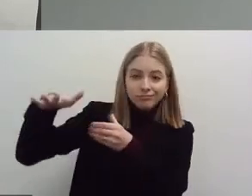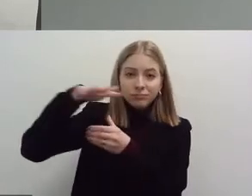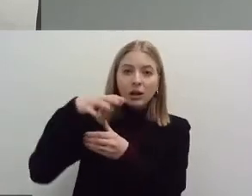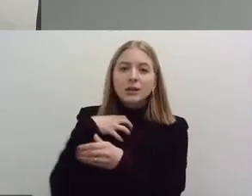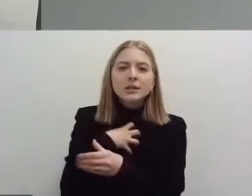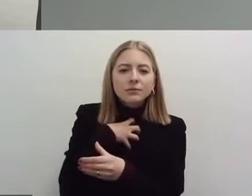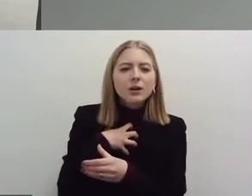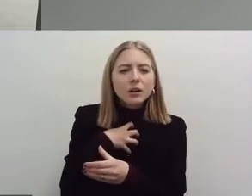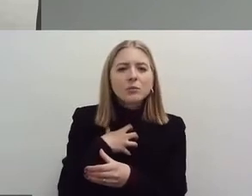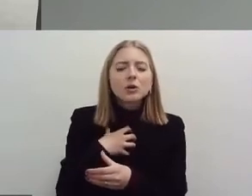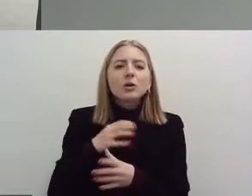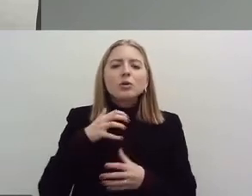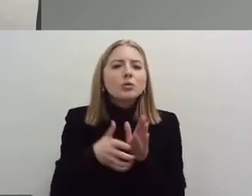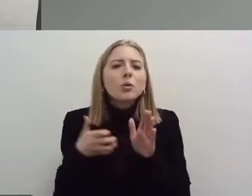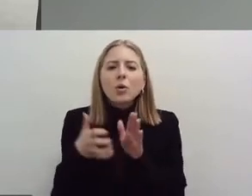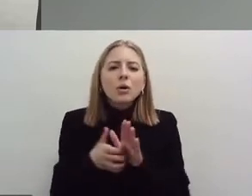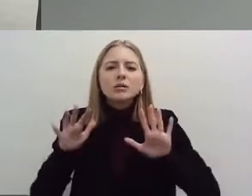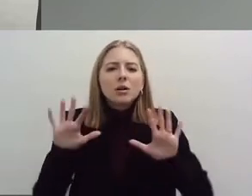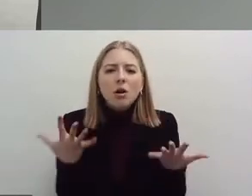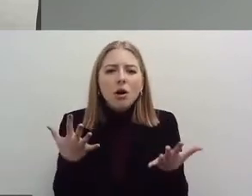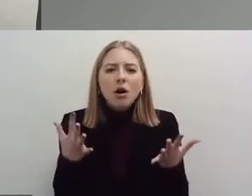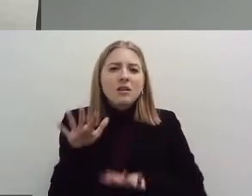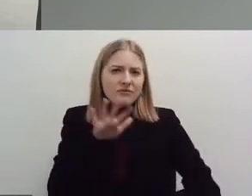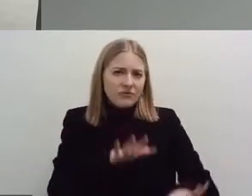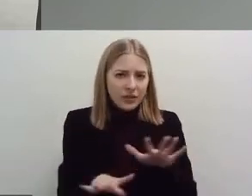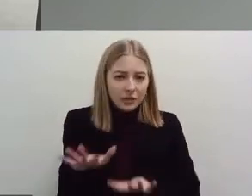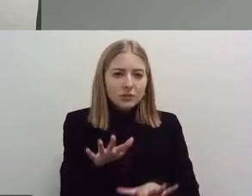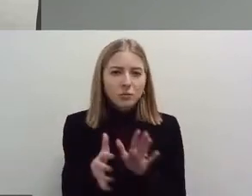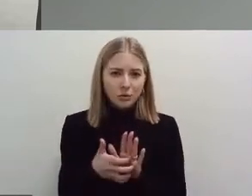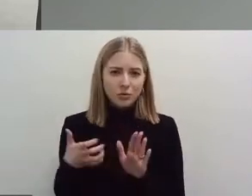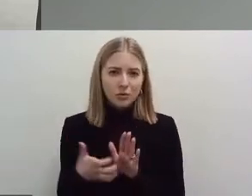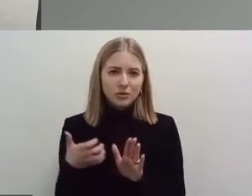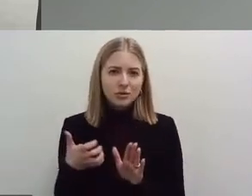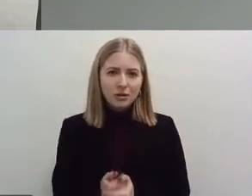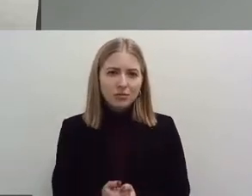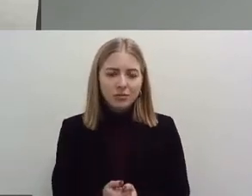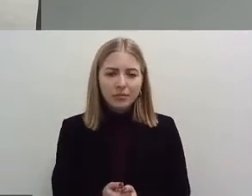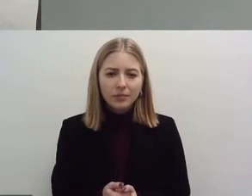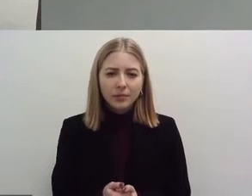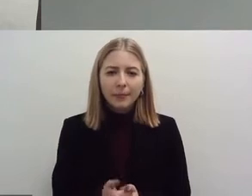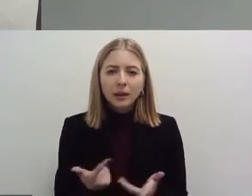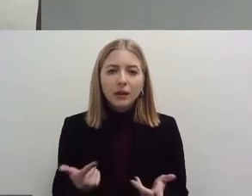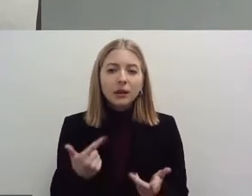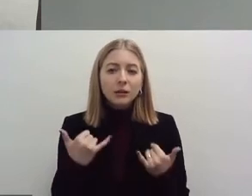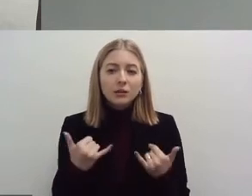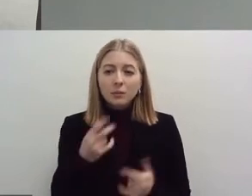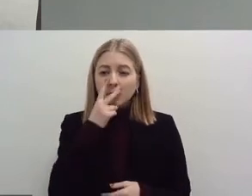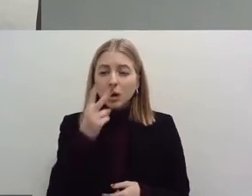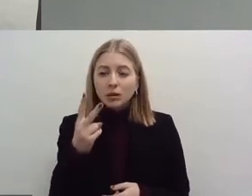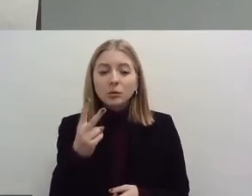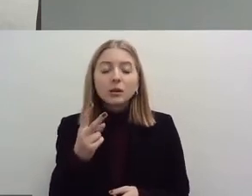the long-term well-being of young people. Fighting youth unemployment and precarious work conditions is